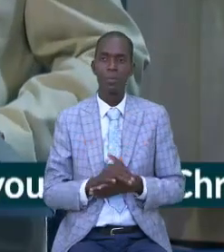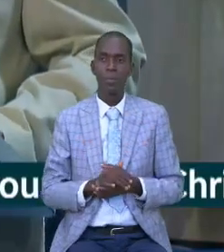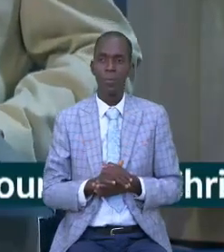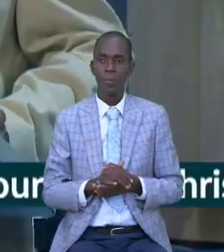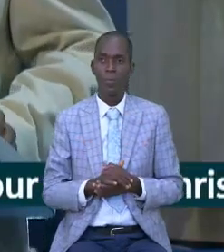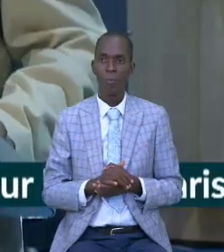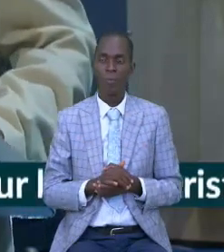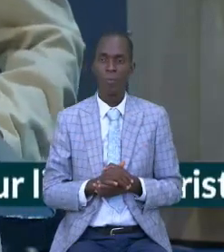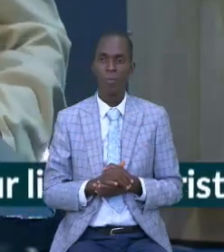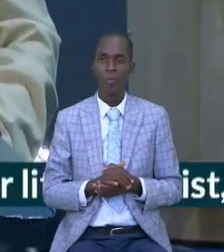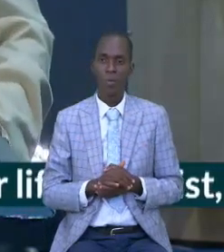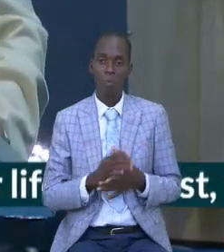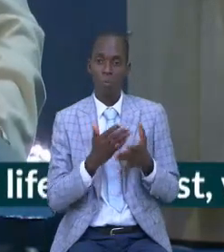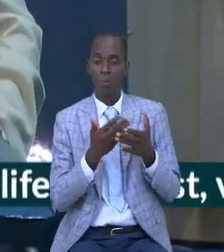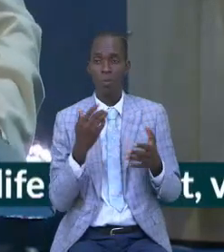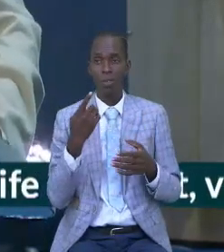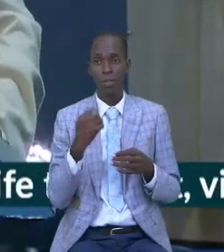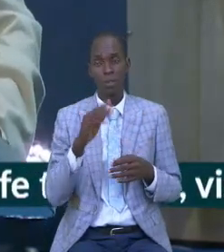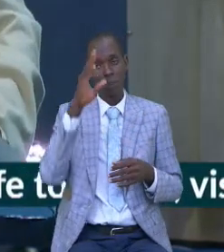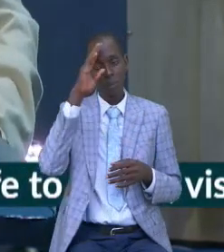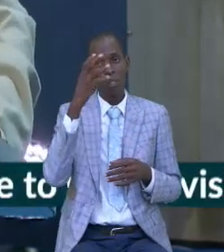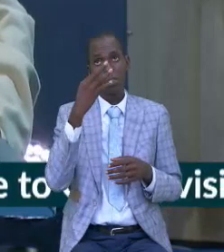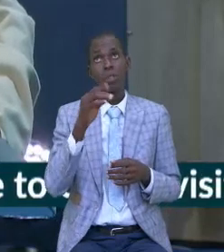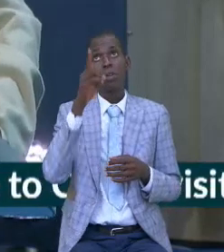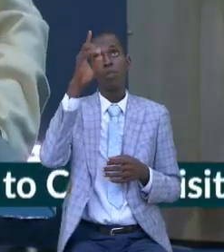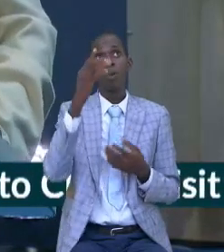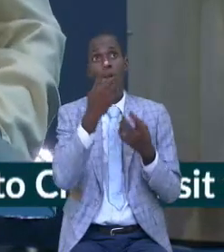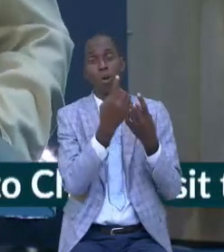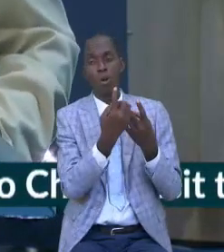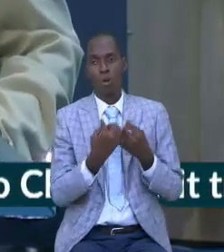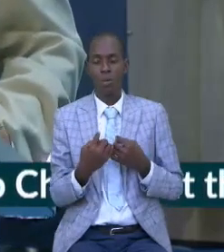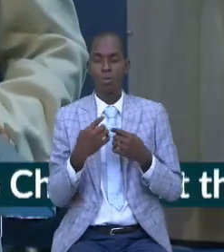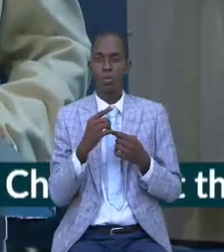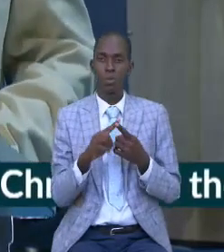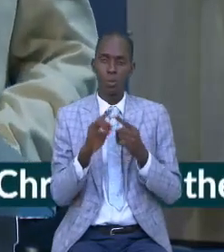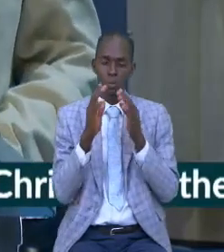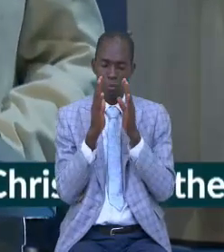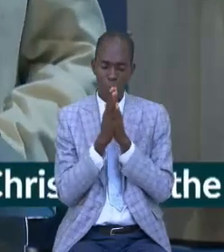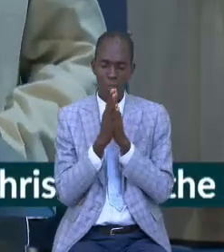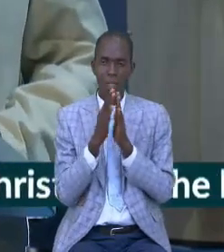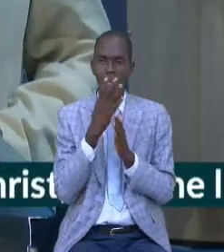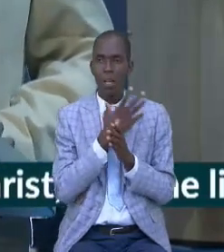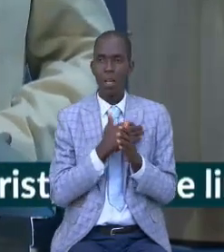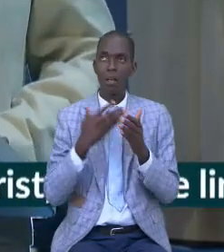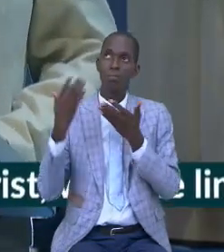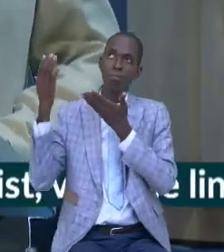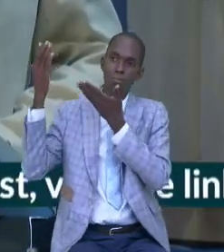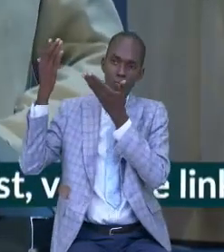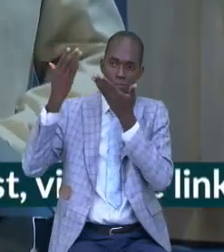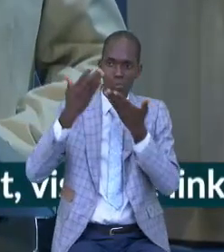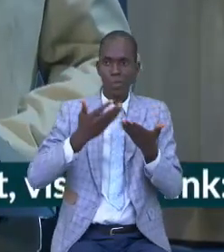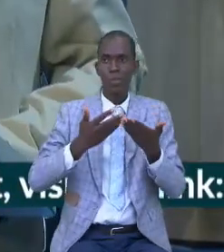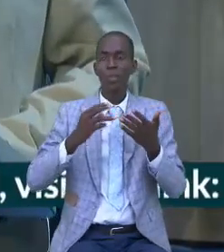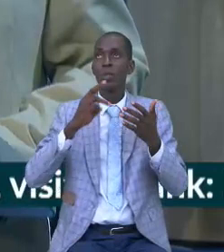so that the man of God can come and pray for showers of